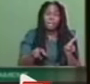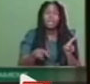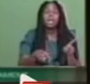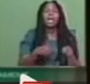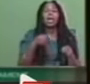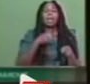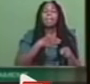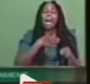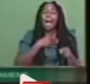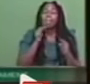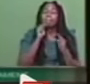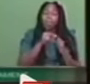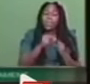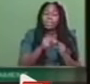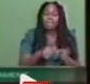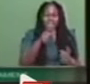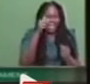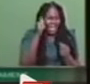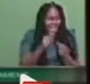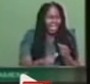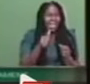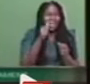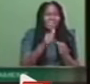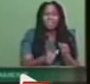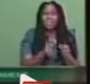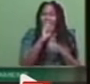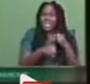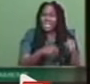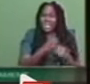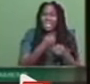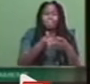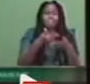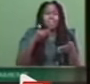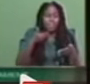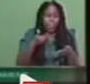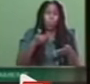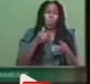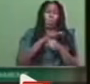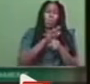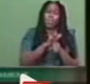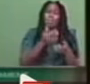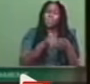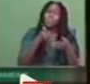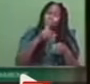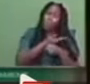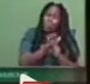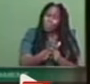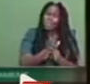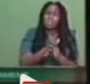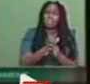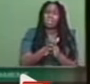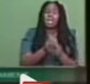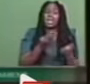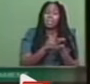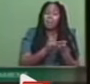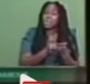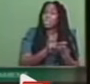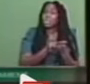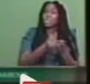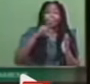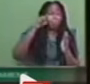deficit in almost every fiscal year before COVID. Remember, before COVID, you put the economy in intensive